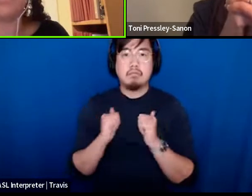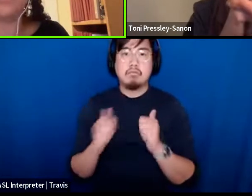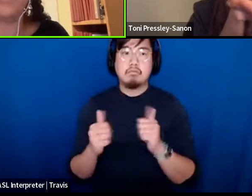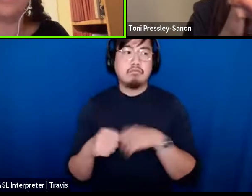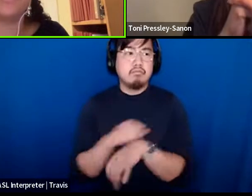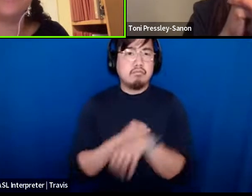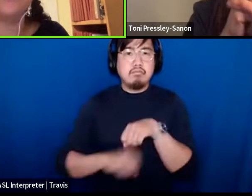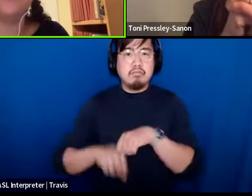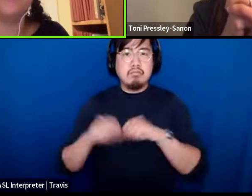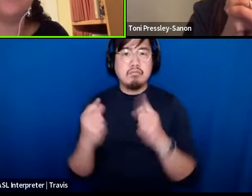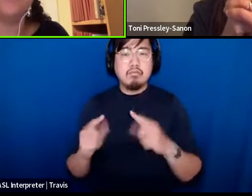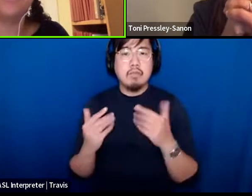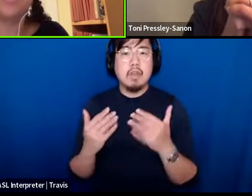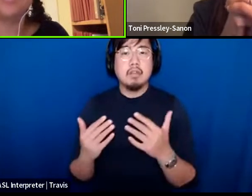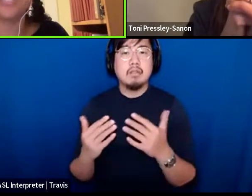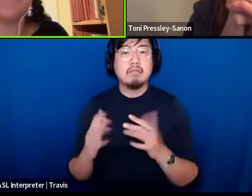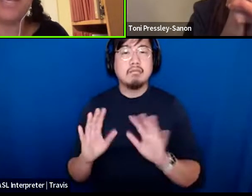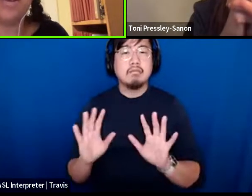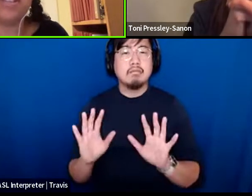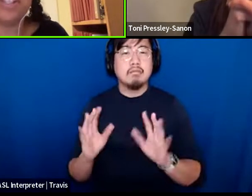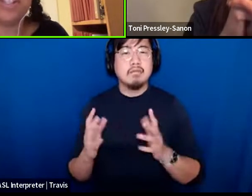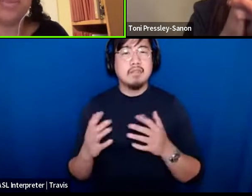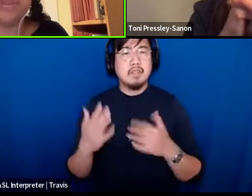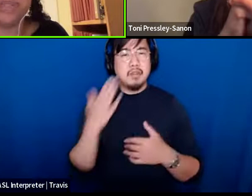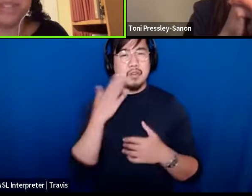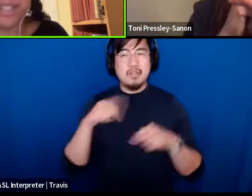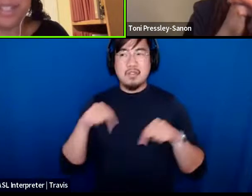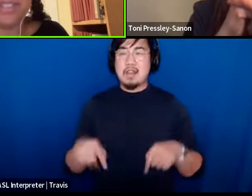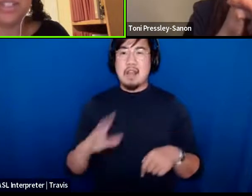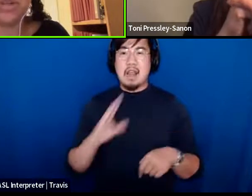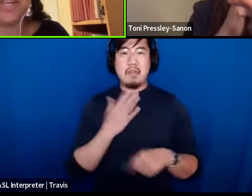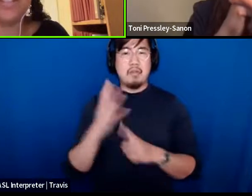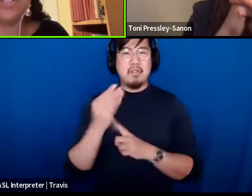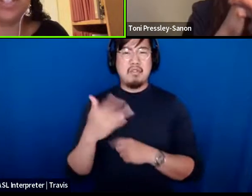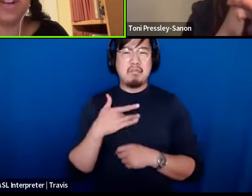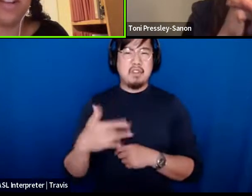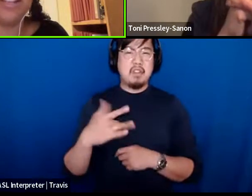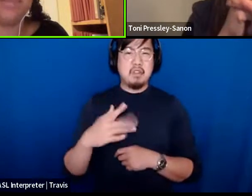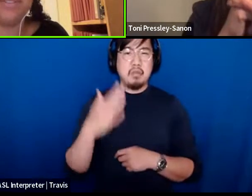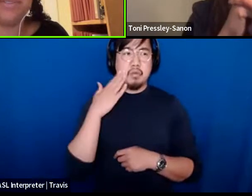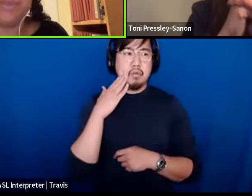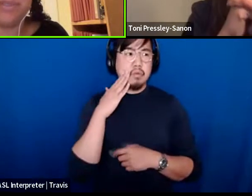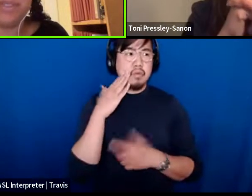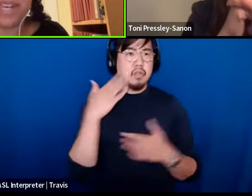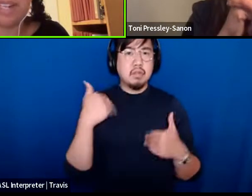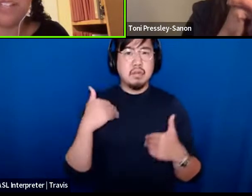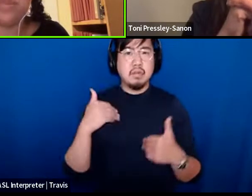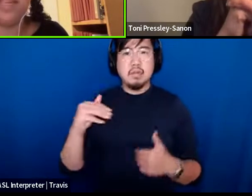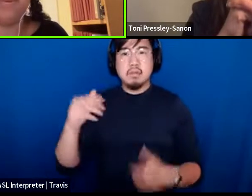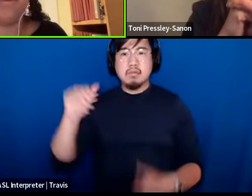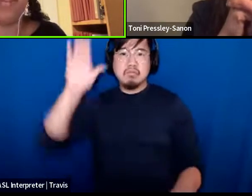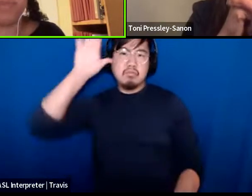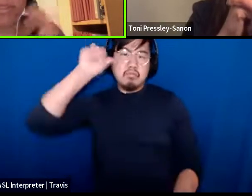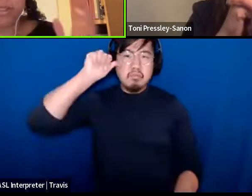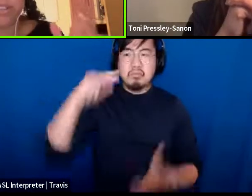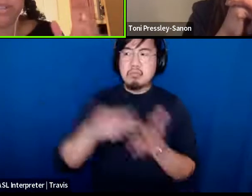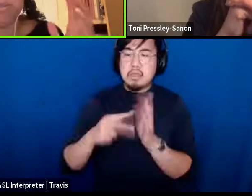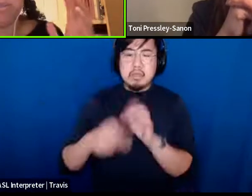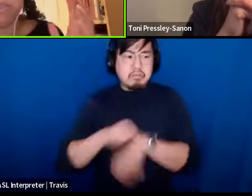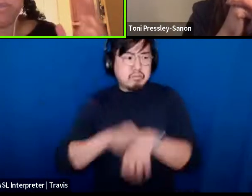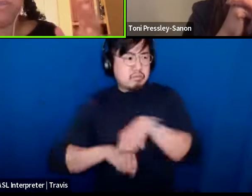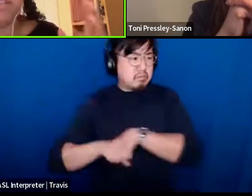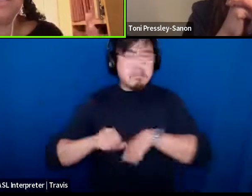and especially I think in such a type A culture where we're so headstrong, we've got to do it, and we're